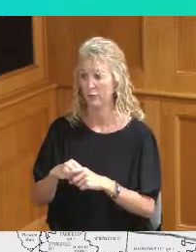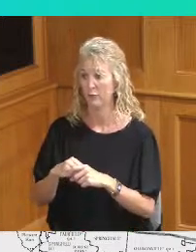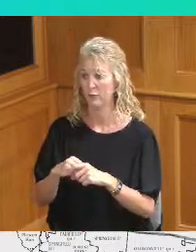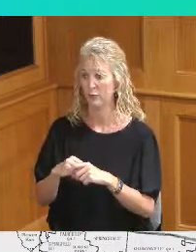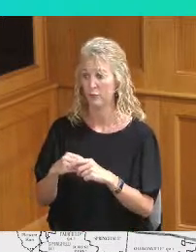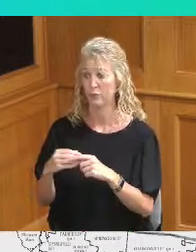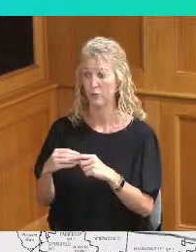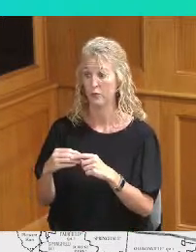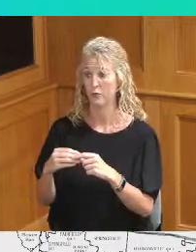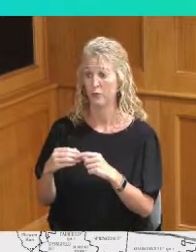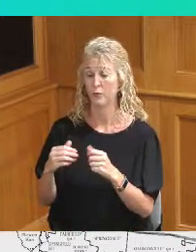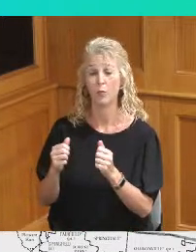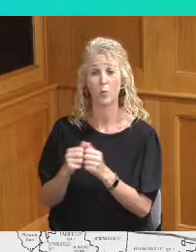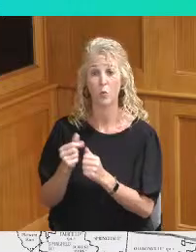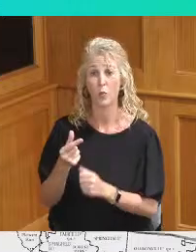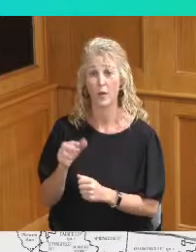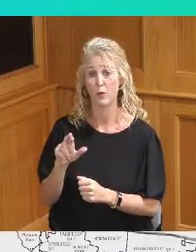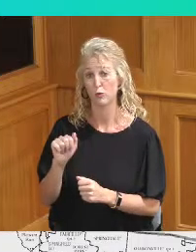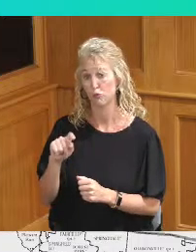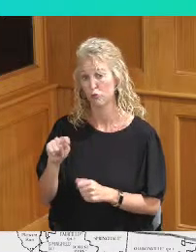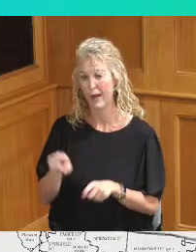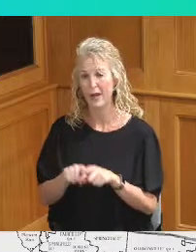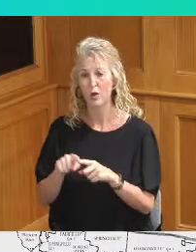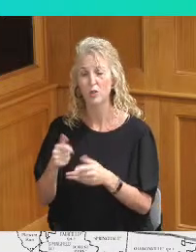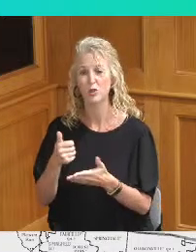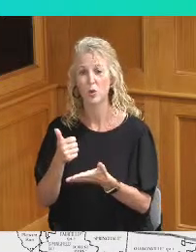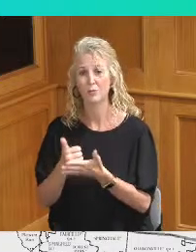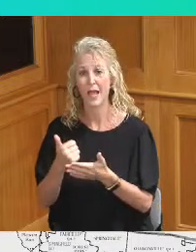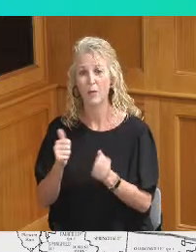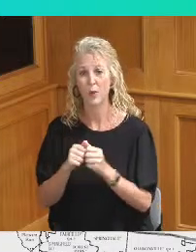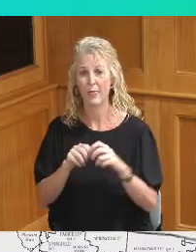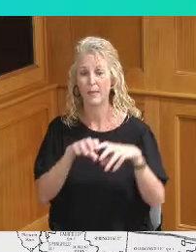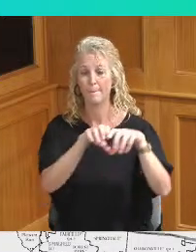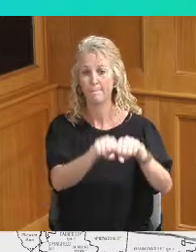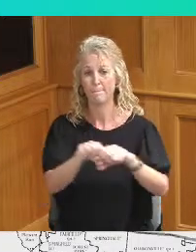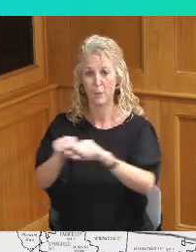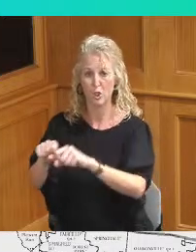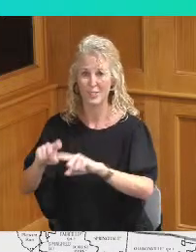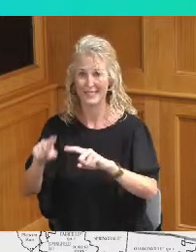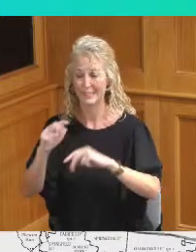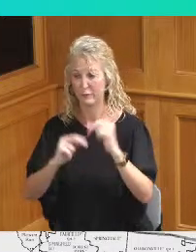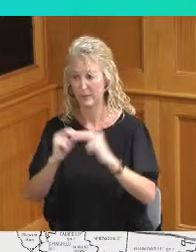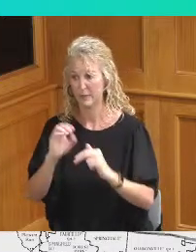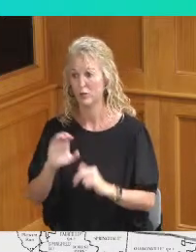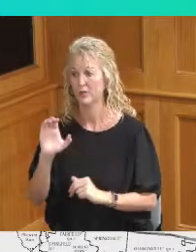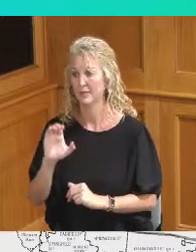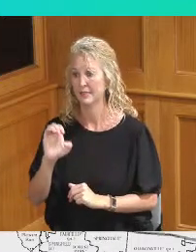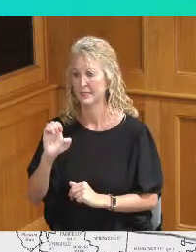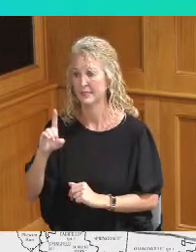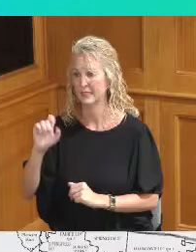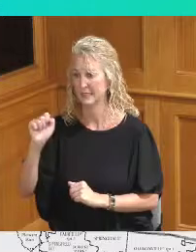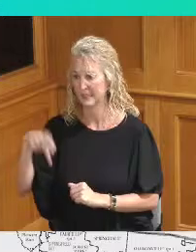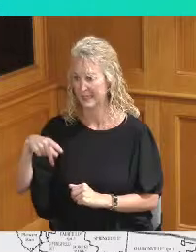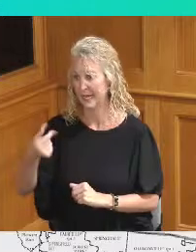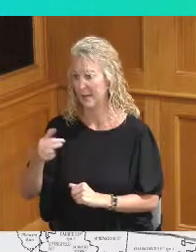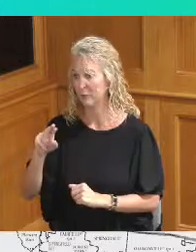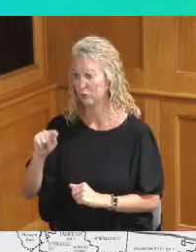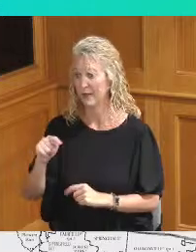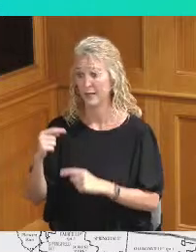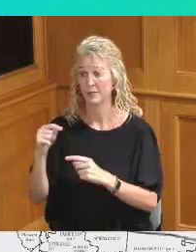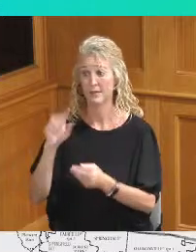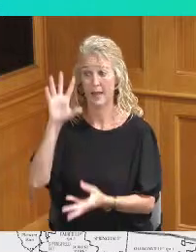with grant administration and will assist with procurement and project management related to the 2024 CDAP grant in Cheviot for